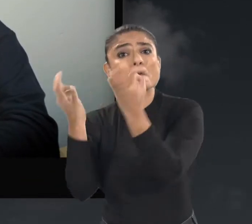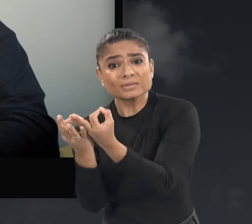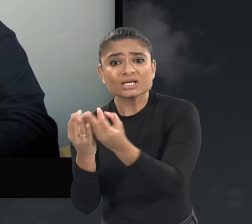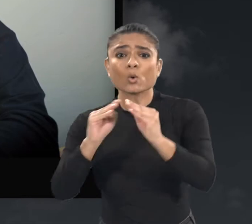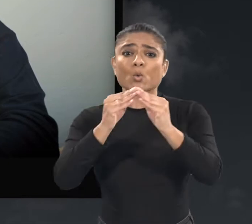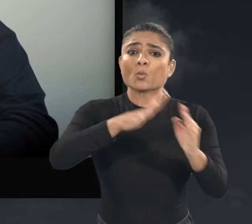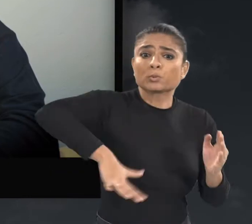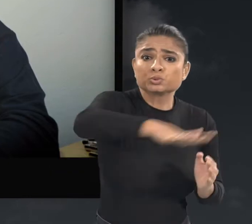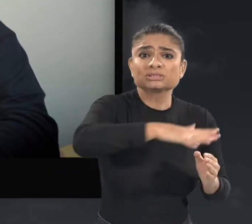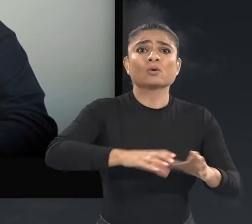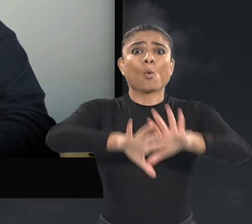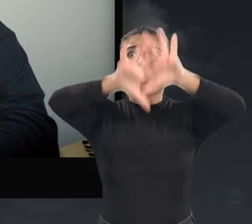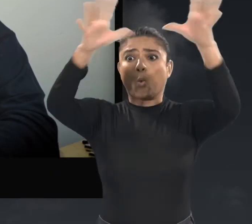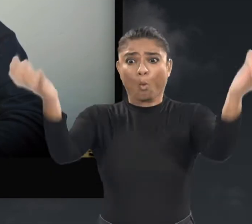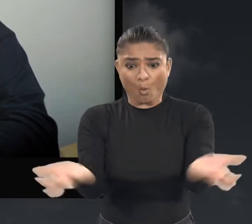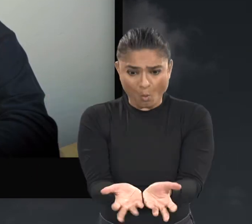there as a